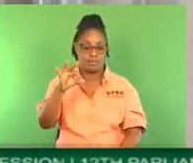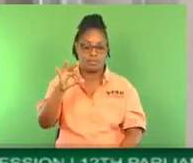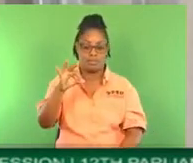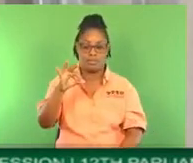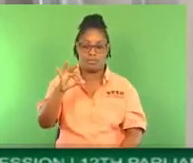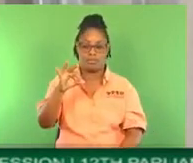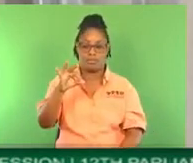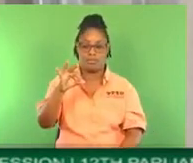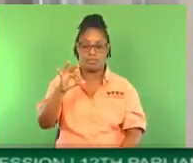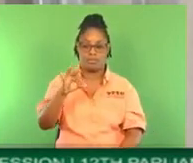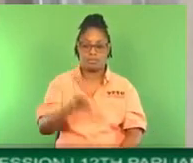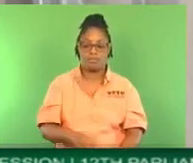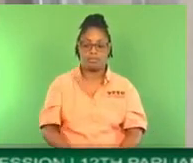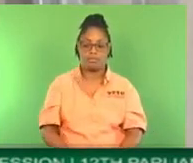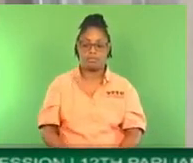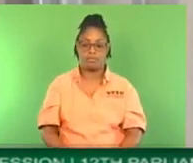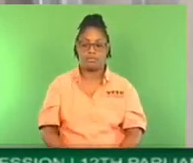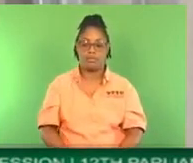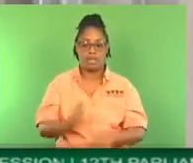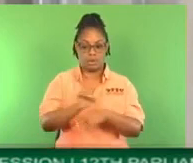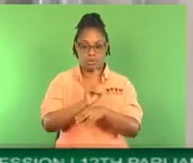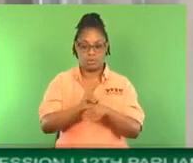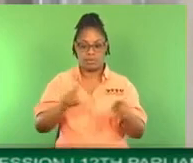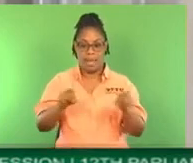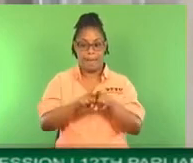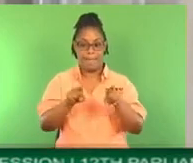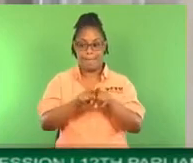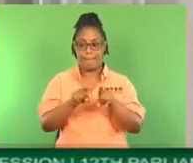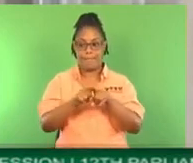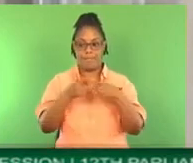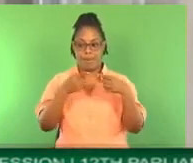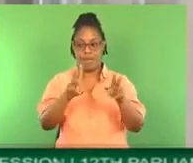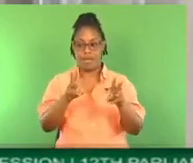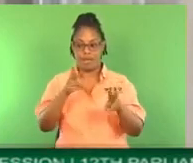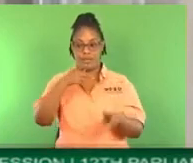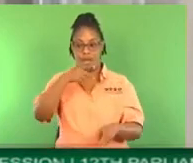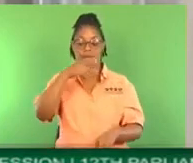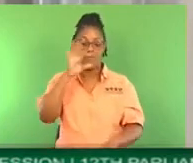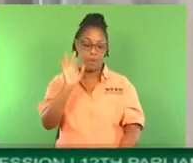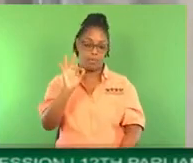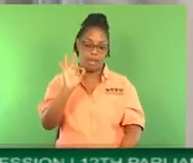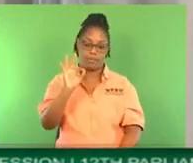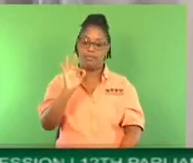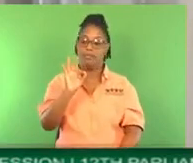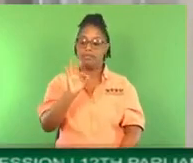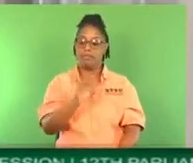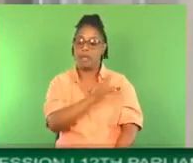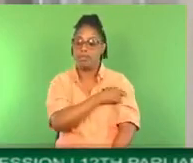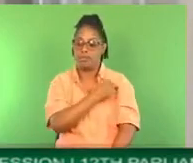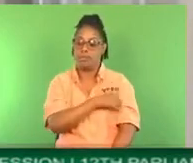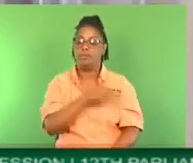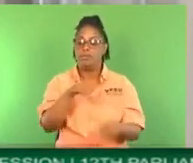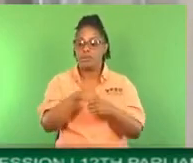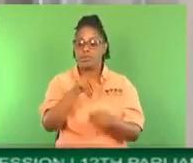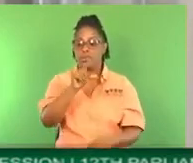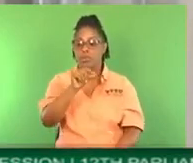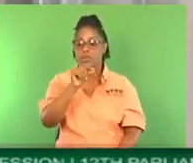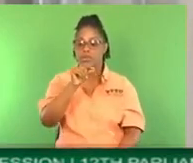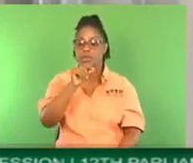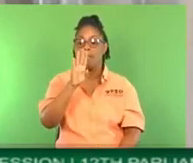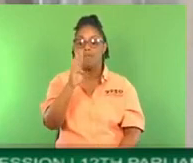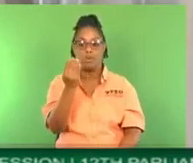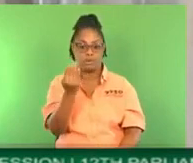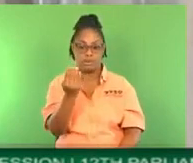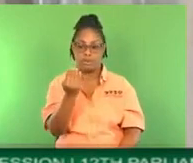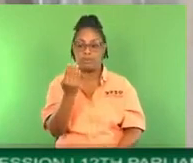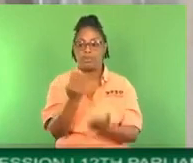model for the Point Fortin Hospital. So in the 2020 budget speech, the Minister of Finance again came and